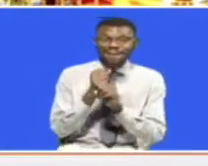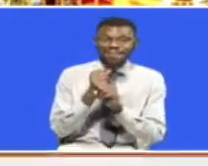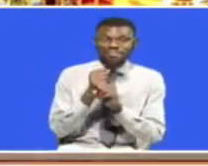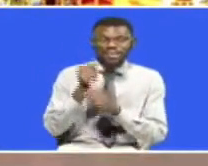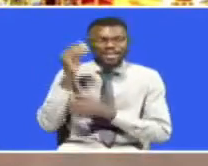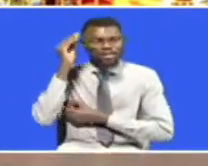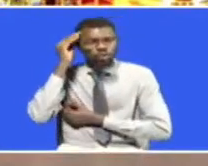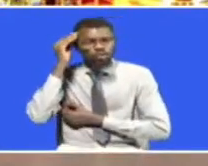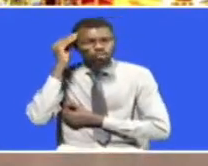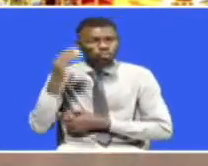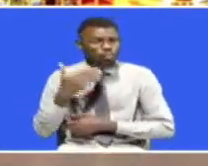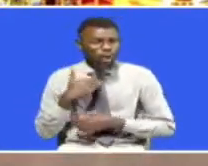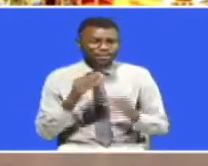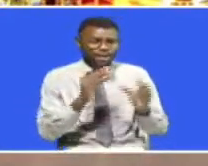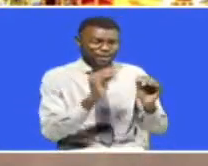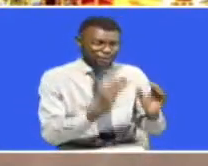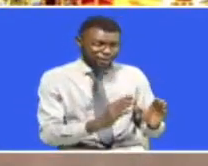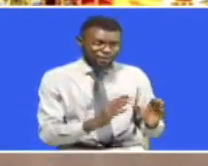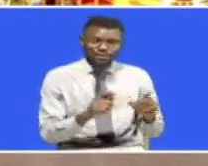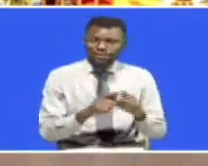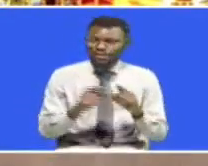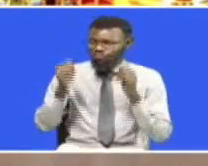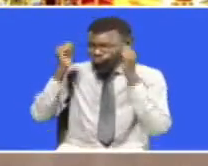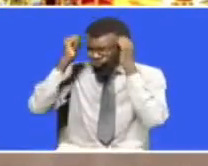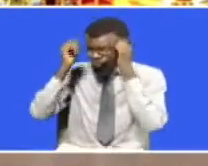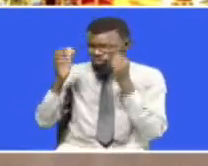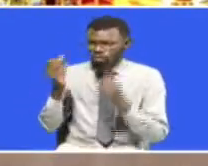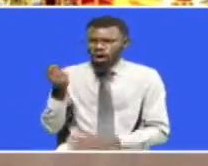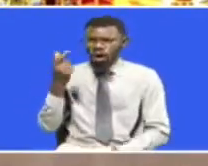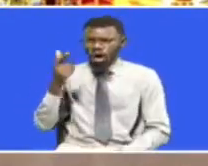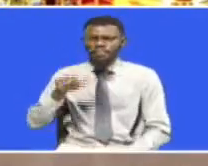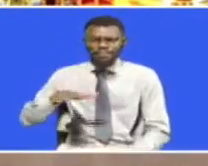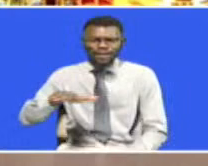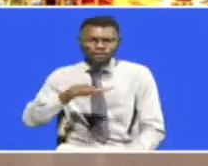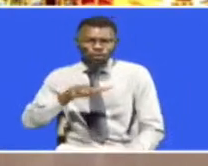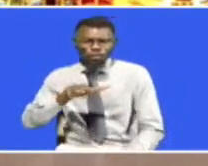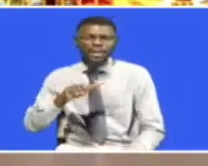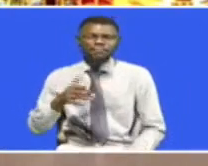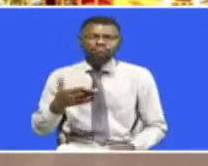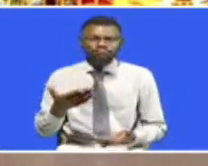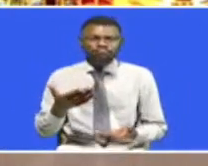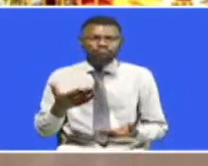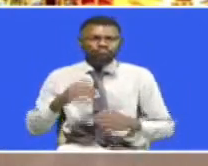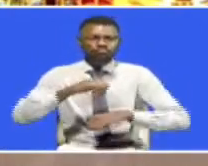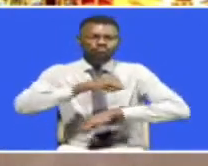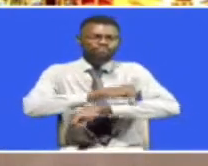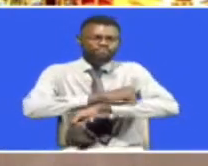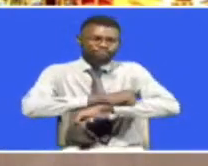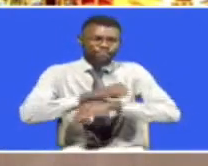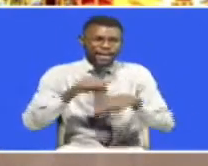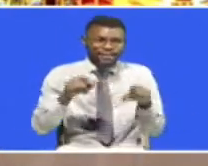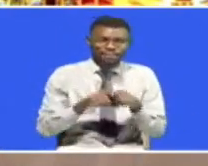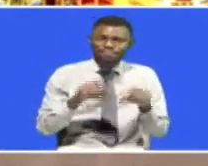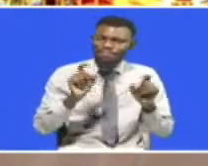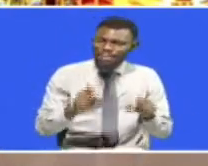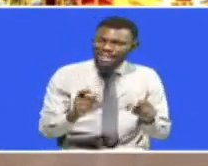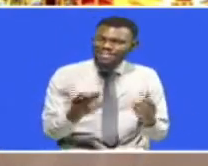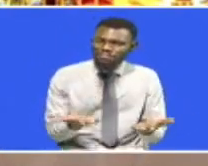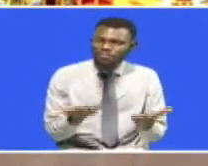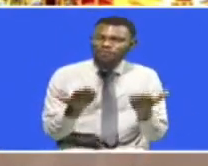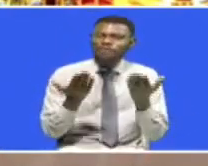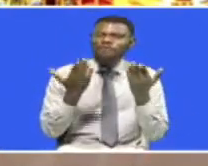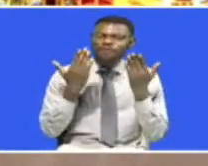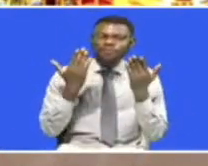ya elimu wamewataka walimu na wanafunzi kuelewa mazingira yao ya masomo na kutumia fursa iliyopo kujiimarisha